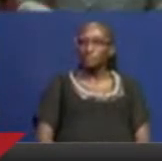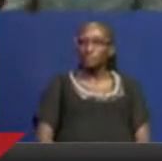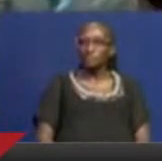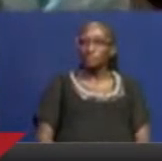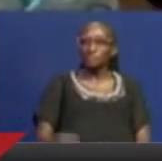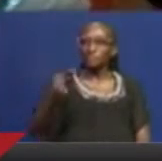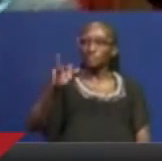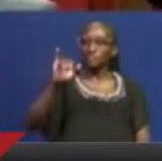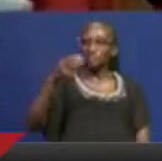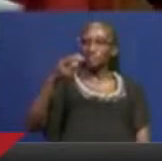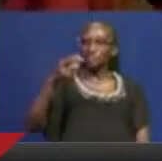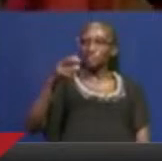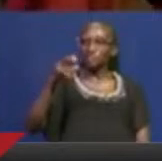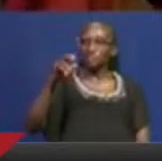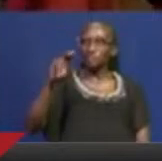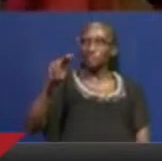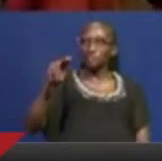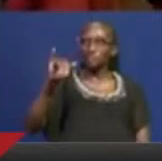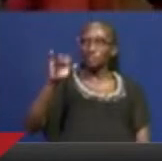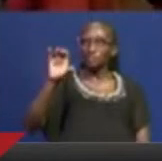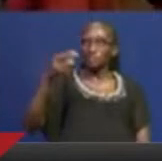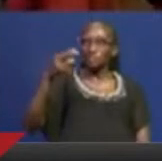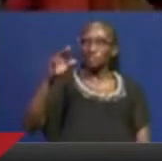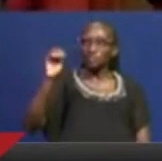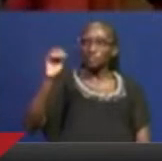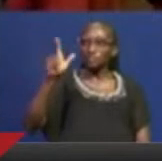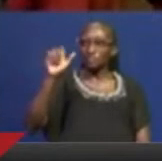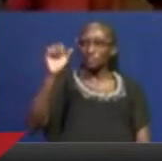Butere, Nicholas Tindi Mwale.